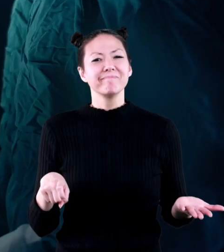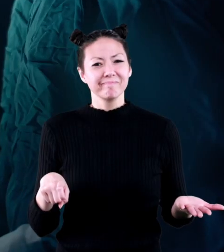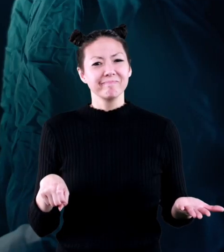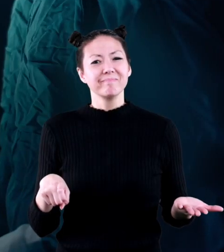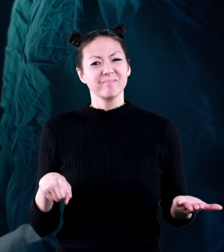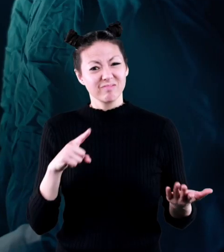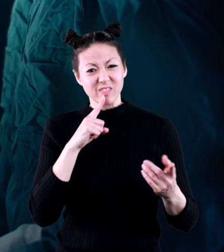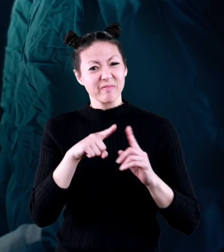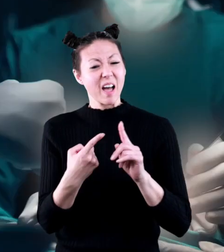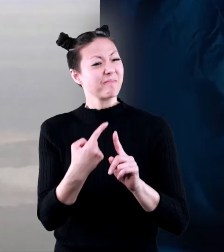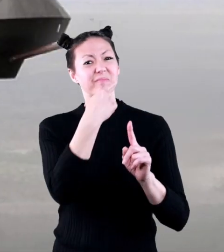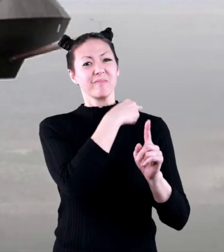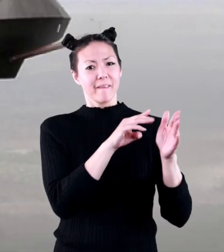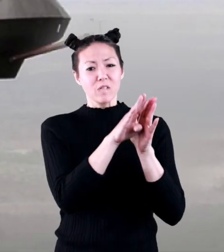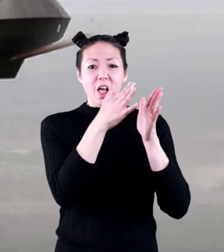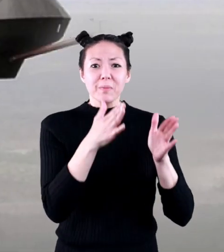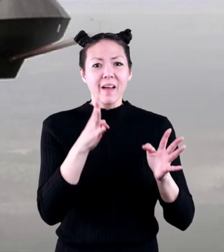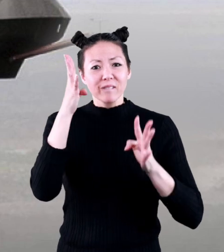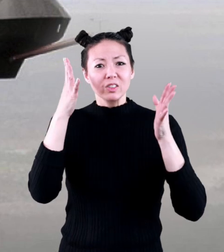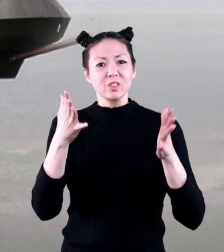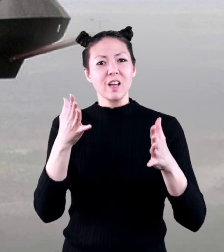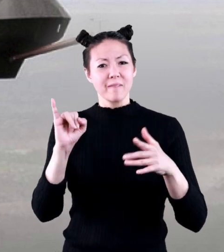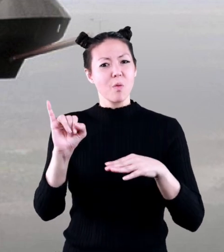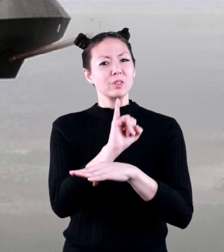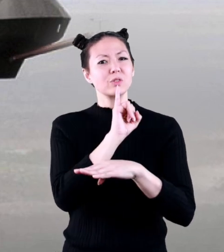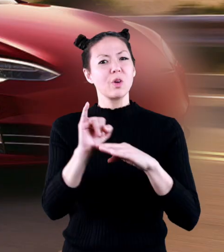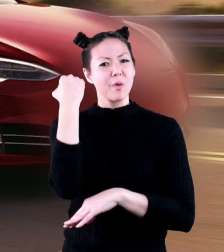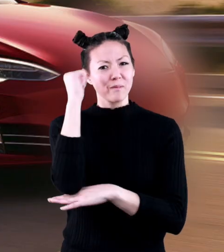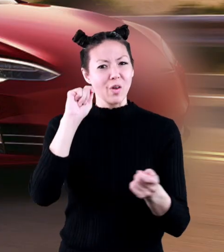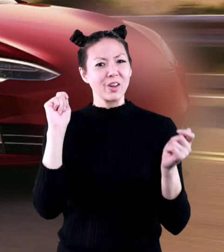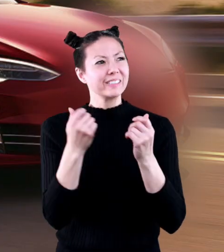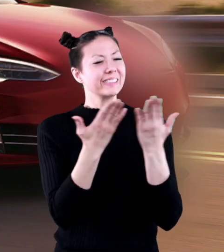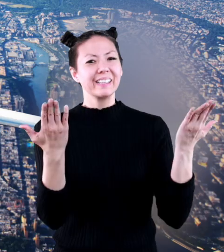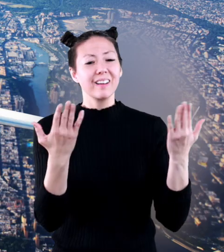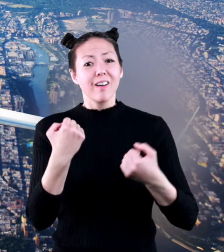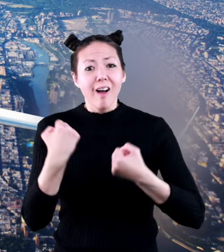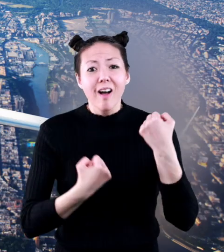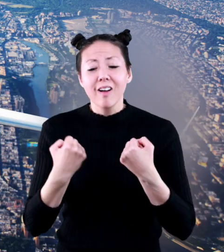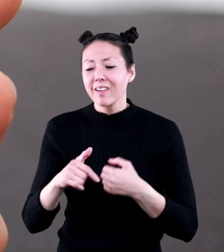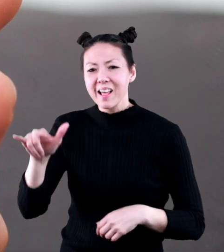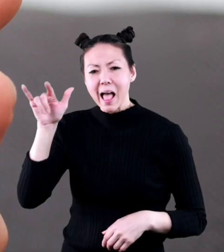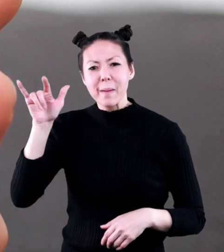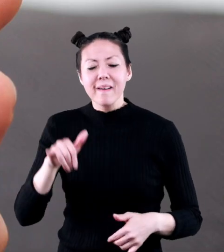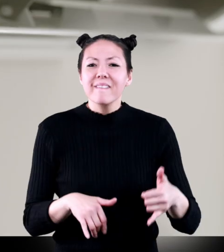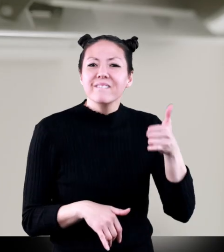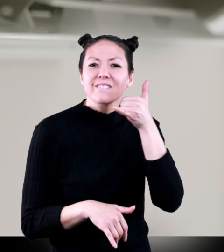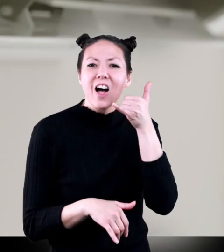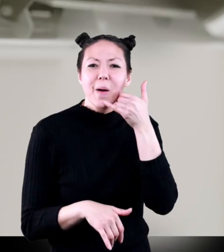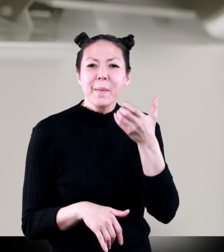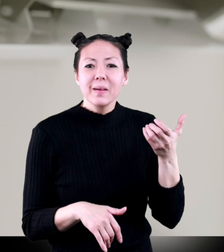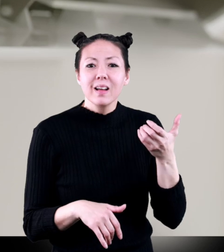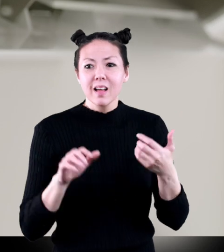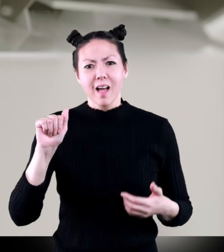through the great developers and inventors of the Industrial Revolution: automobiles, airplanes, cell phones, and